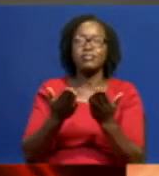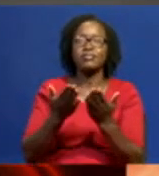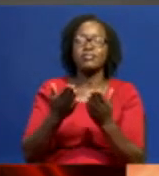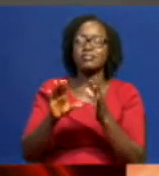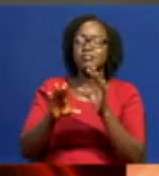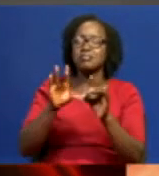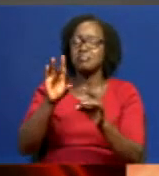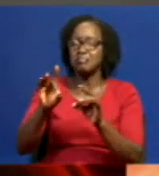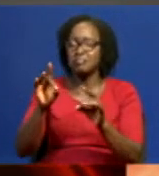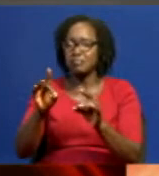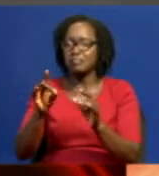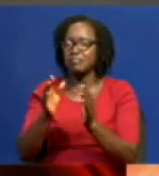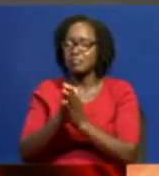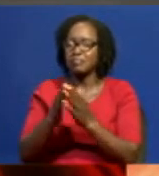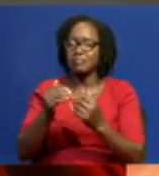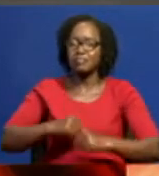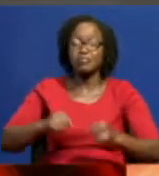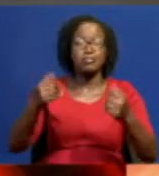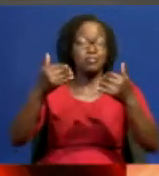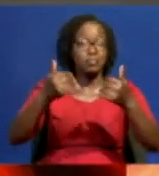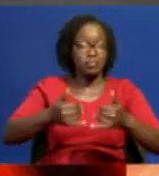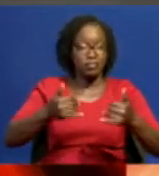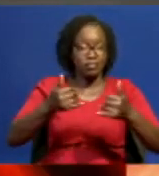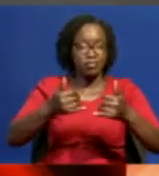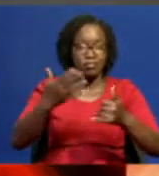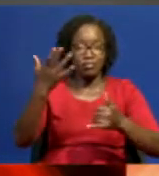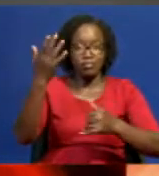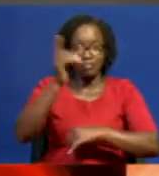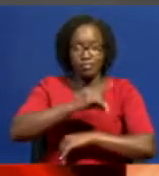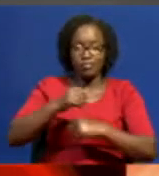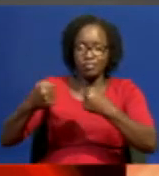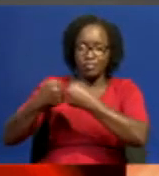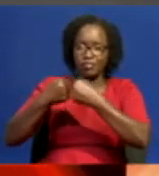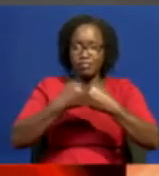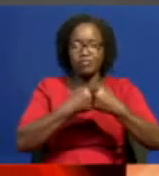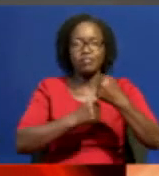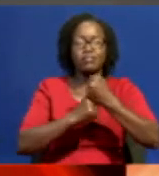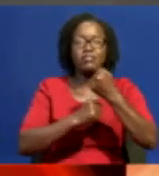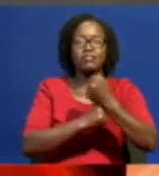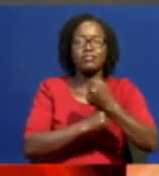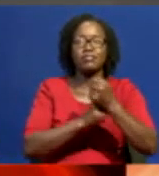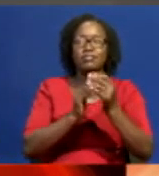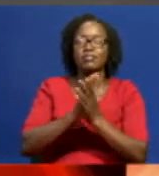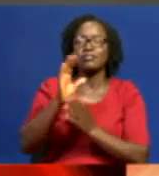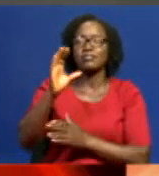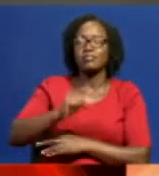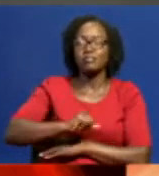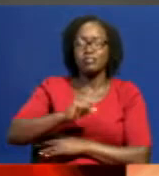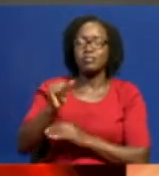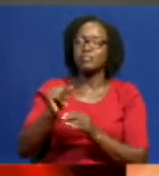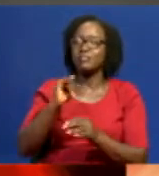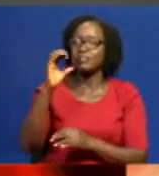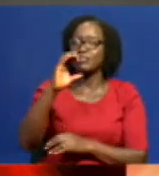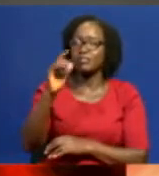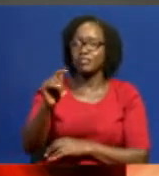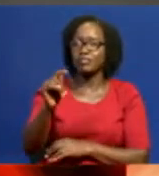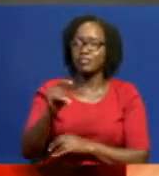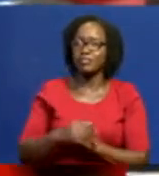edition of the Eliud Owalo Super Cup. The 5-day tournament was sponsored by Eliud Owalo